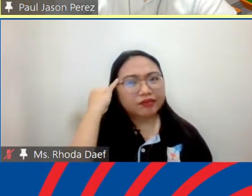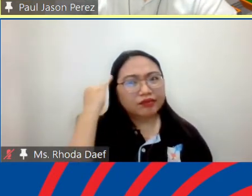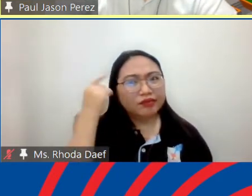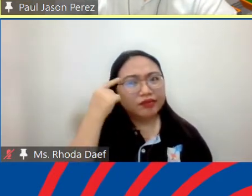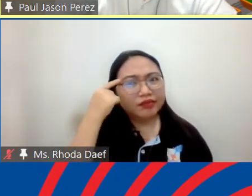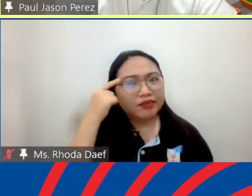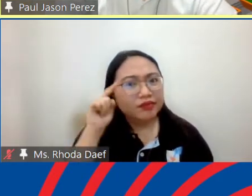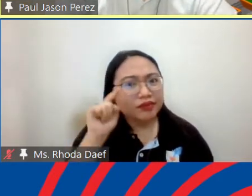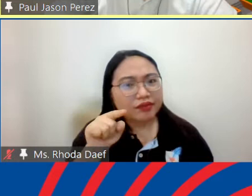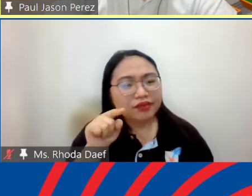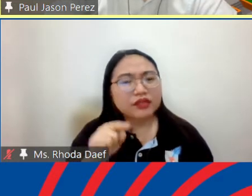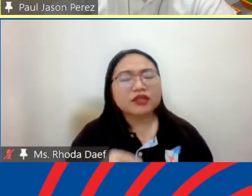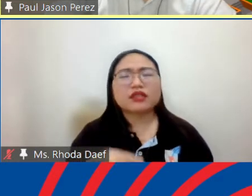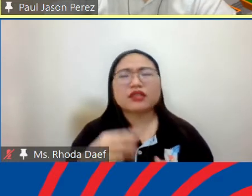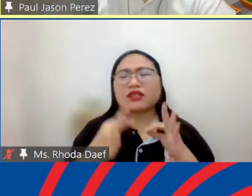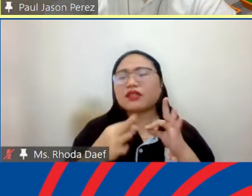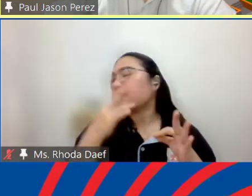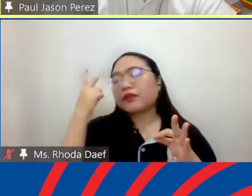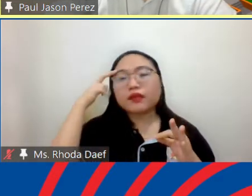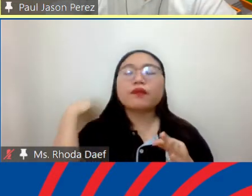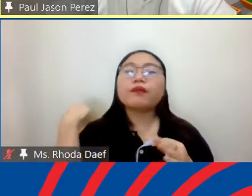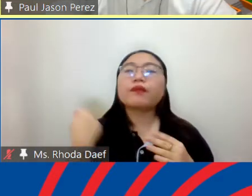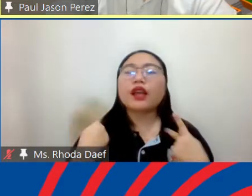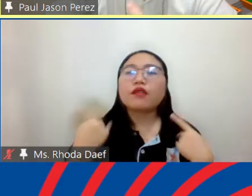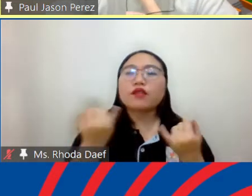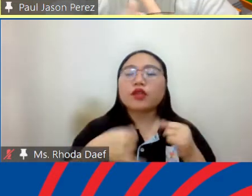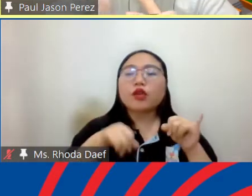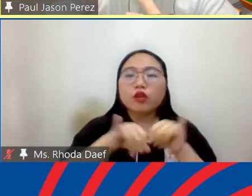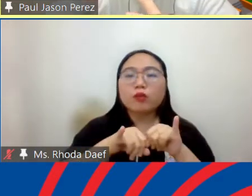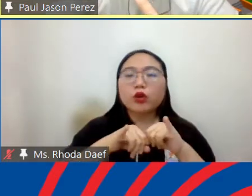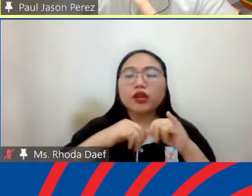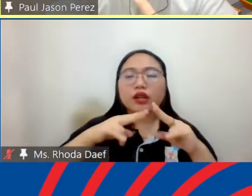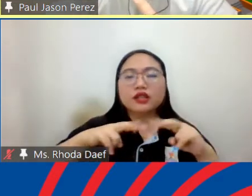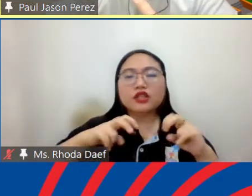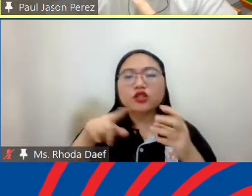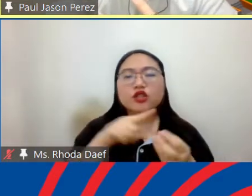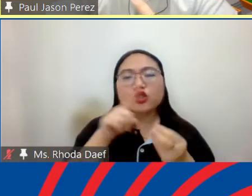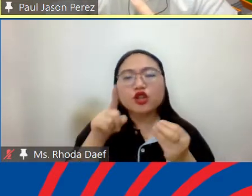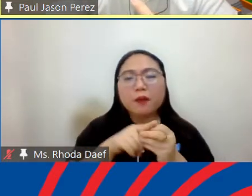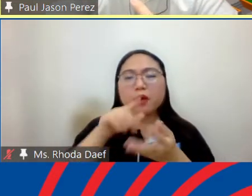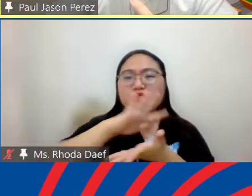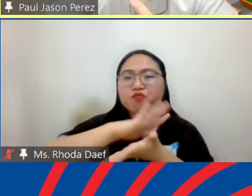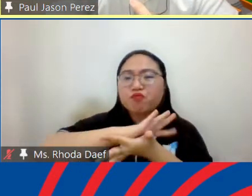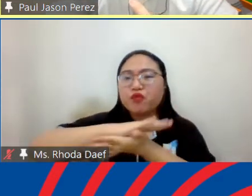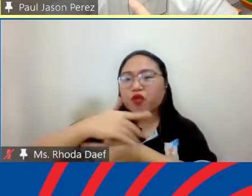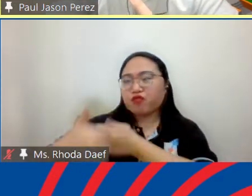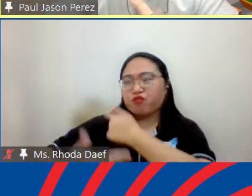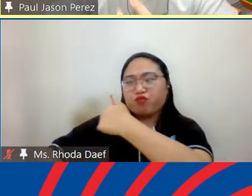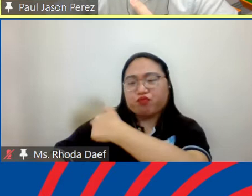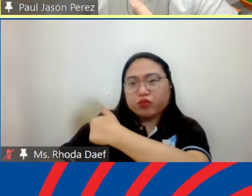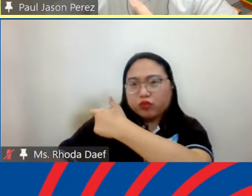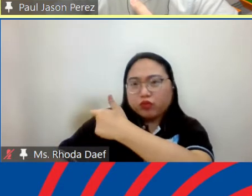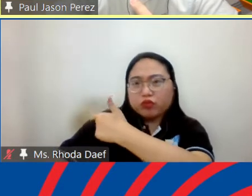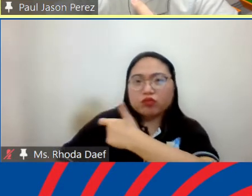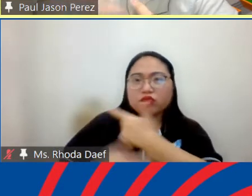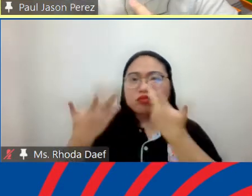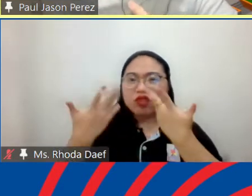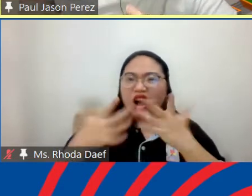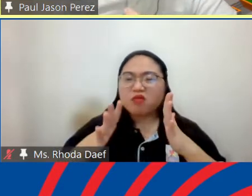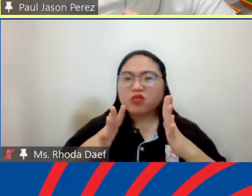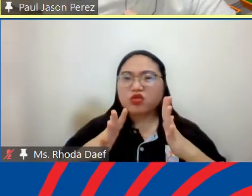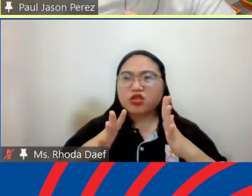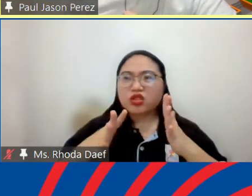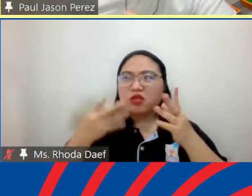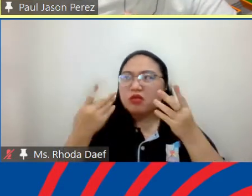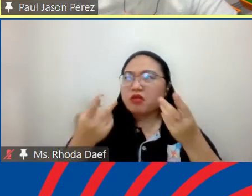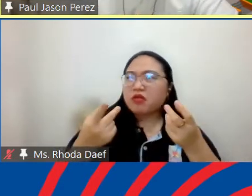important research about COVID vaccines, for example, and then that was published, and then a lot of